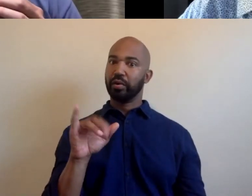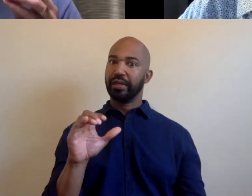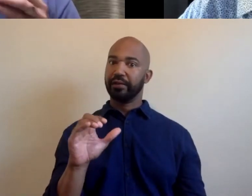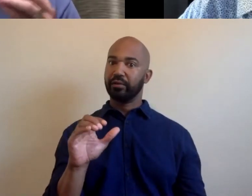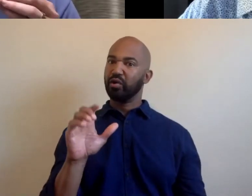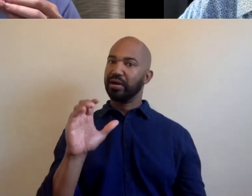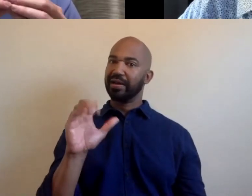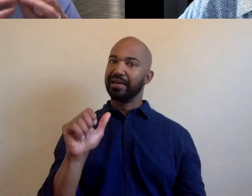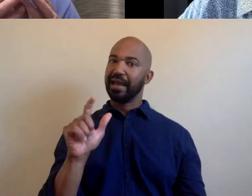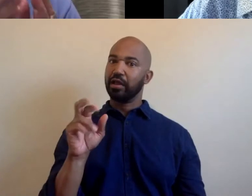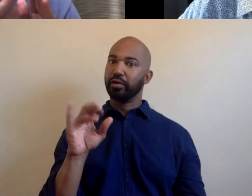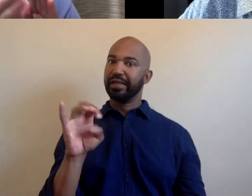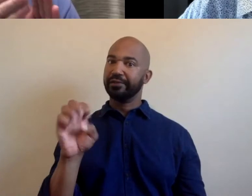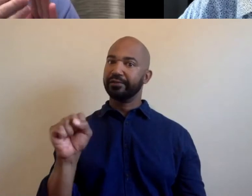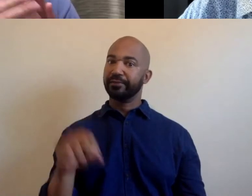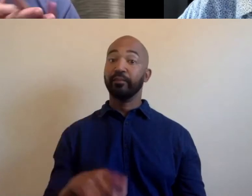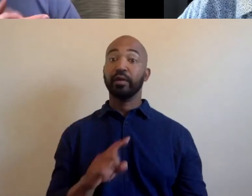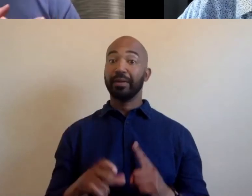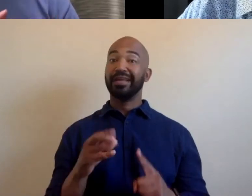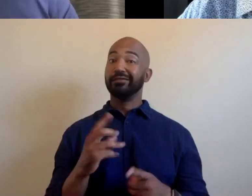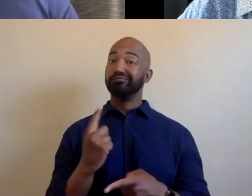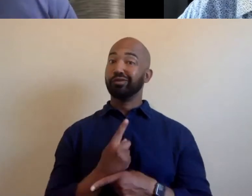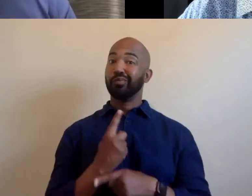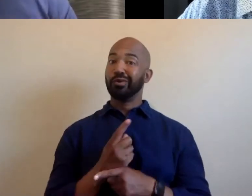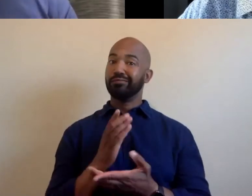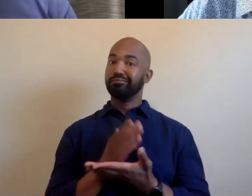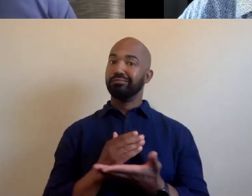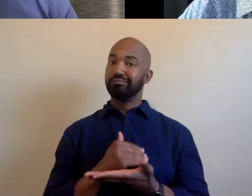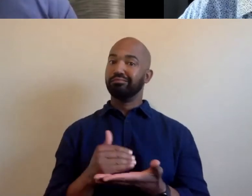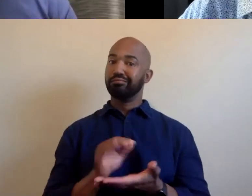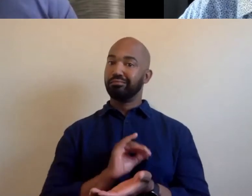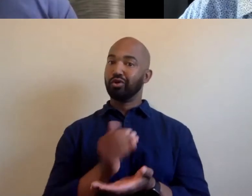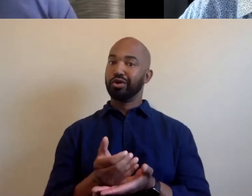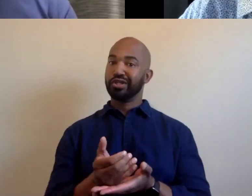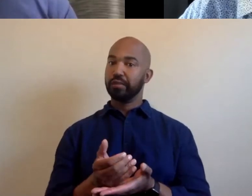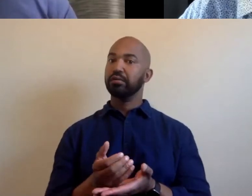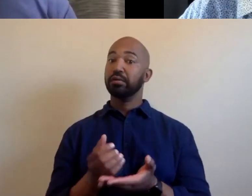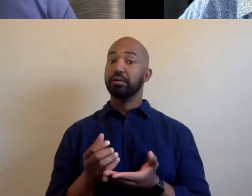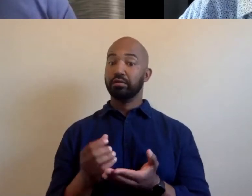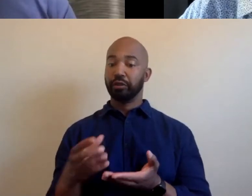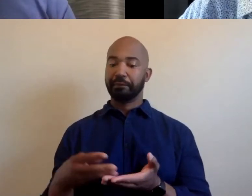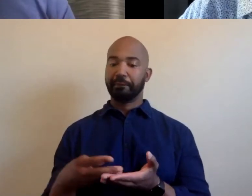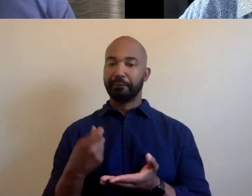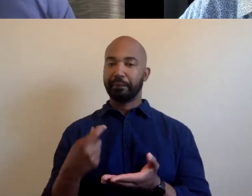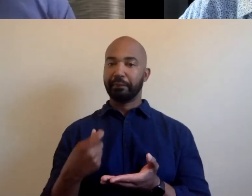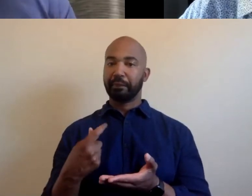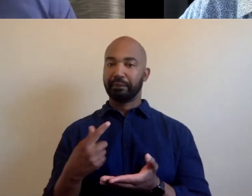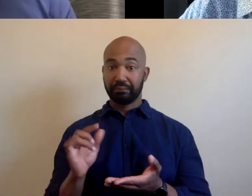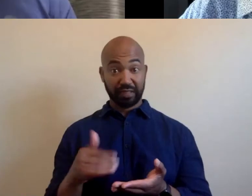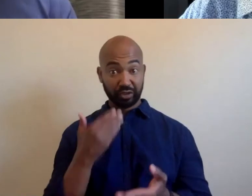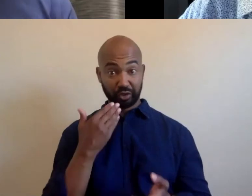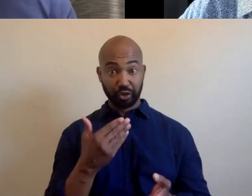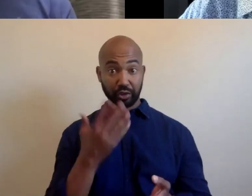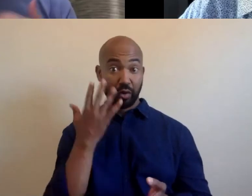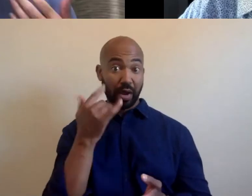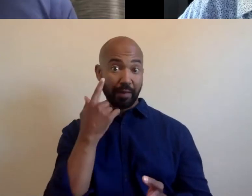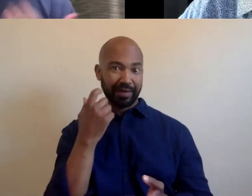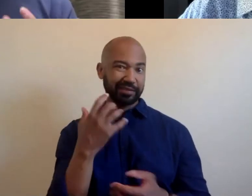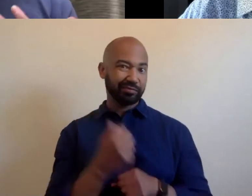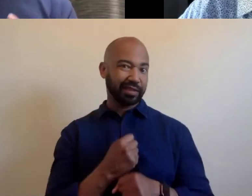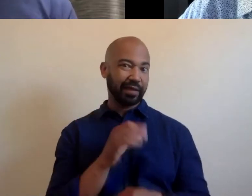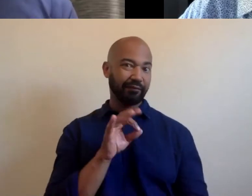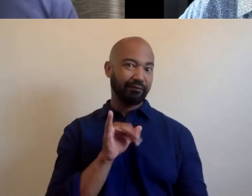to portion yourself some nuts, that would be a great option actually. And it's good because you're getting the fiber, you're getting